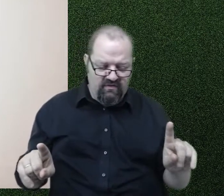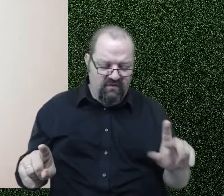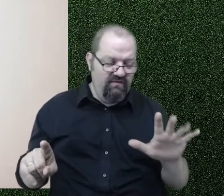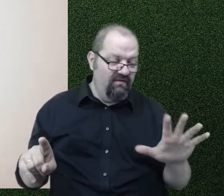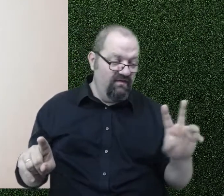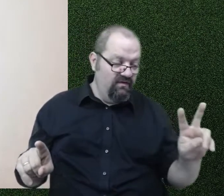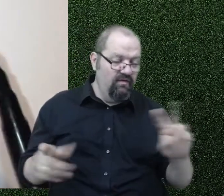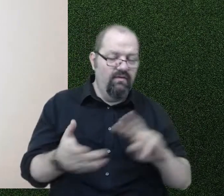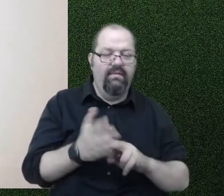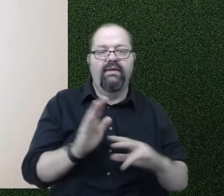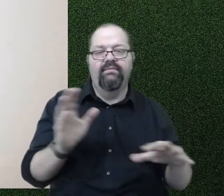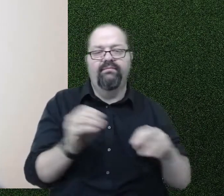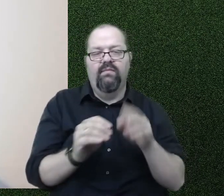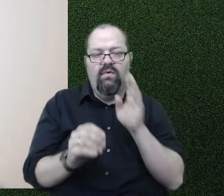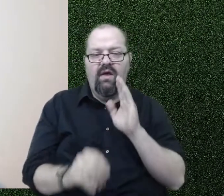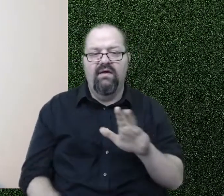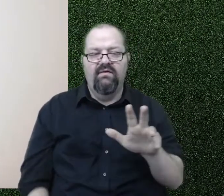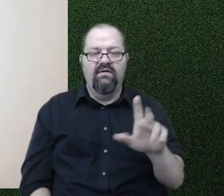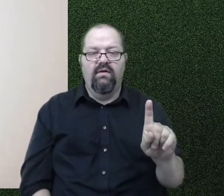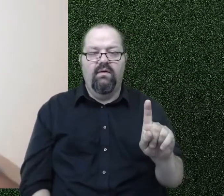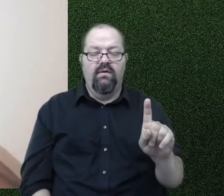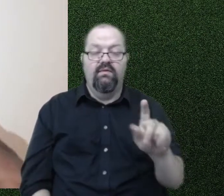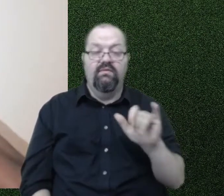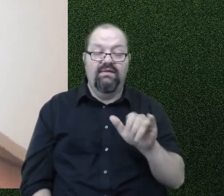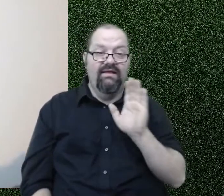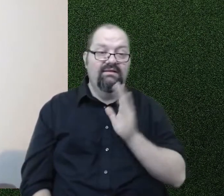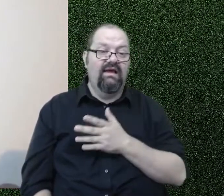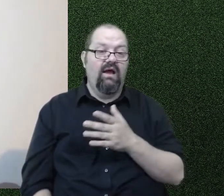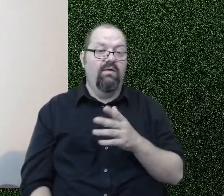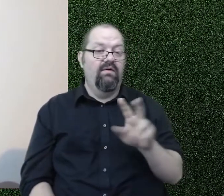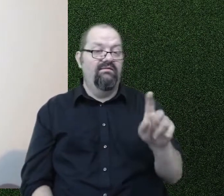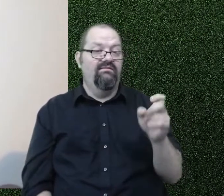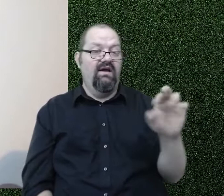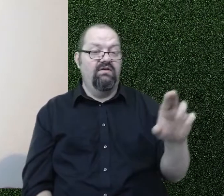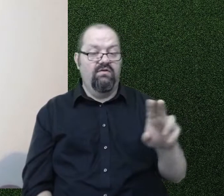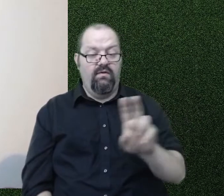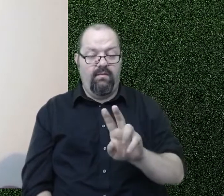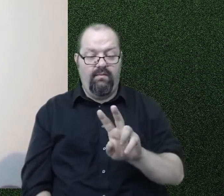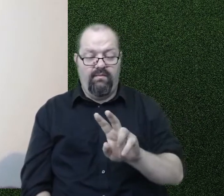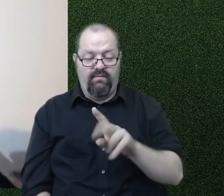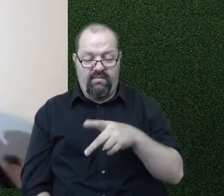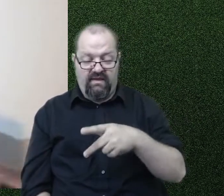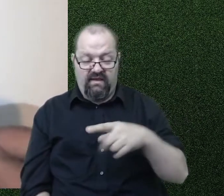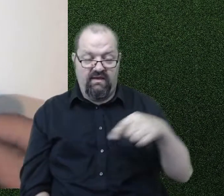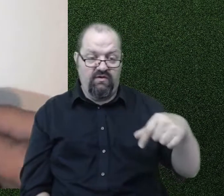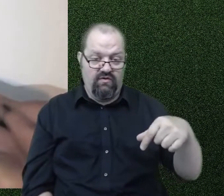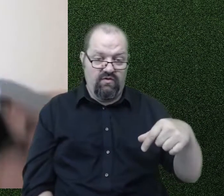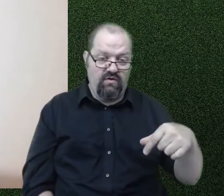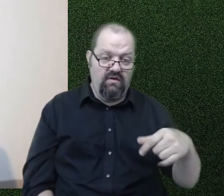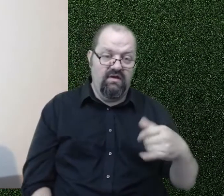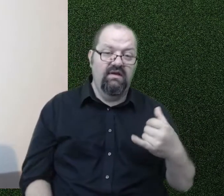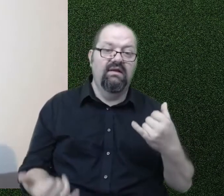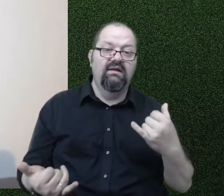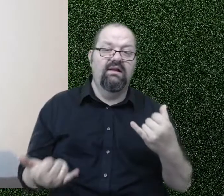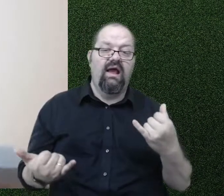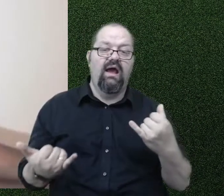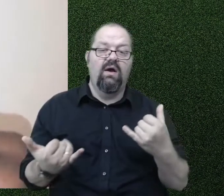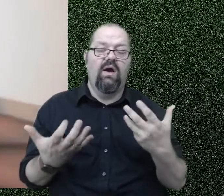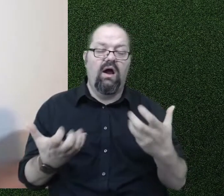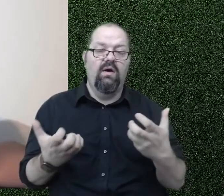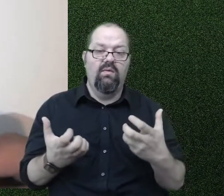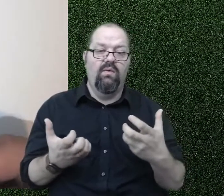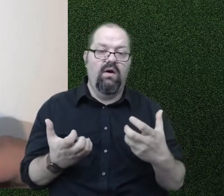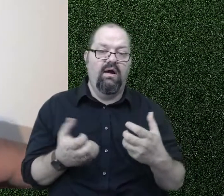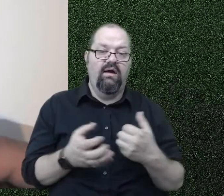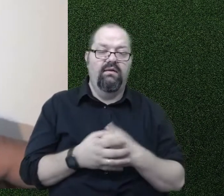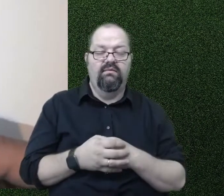Right. That's the vector PQ. If I want the unit vector in that direction, the vector that's exactly 1 unit long that